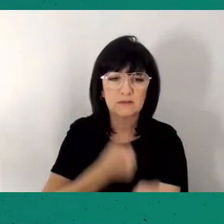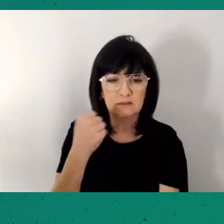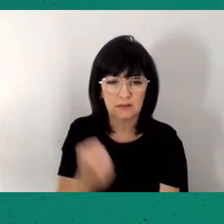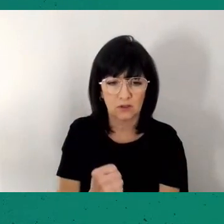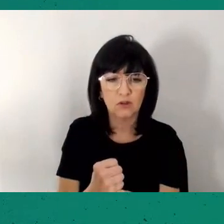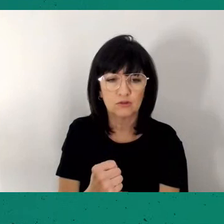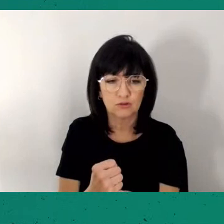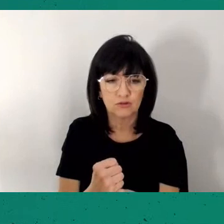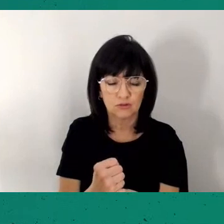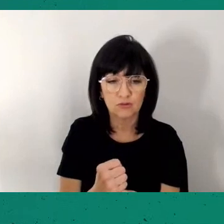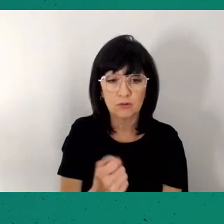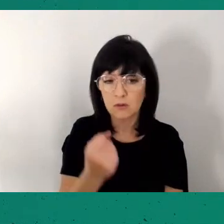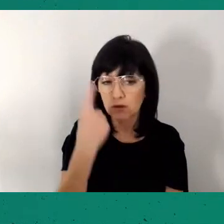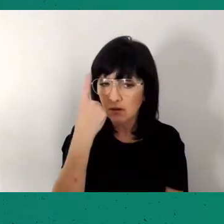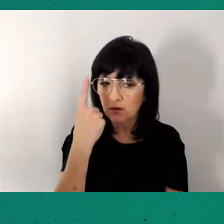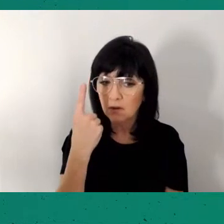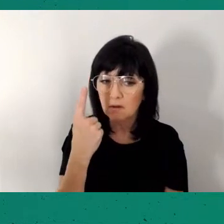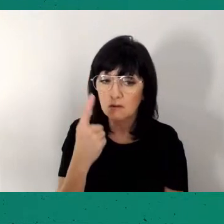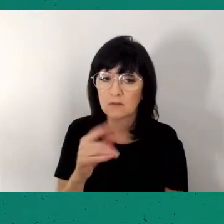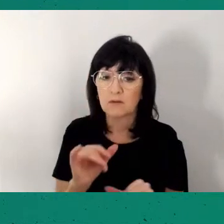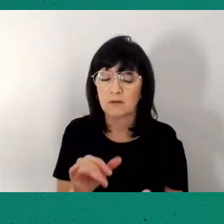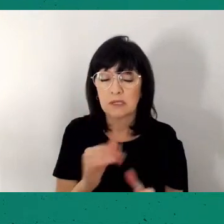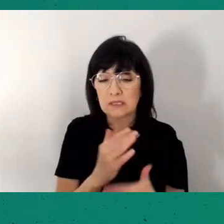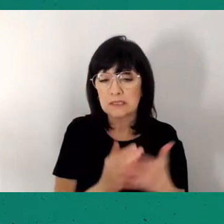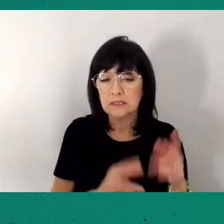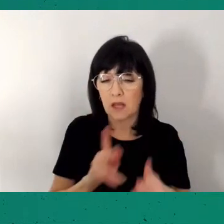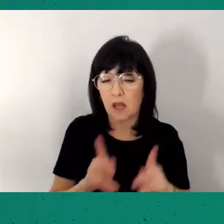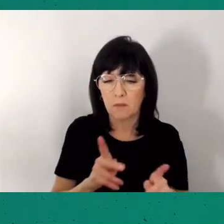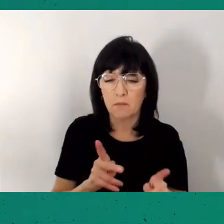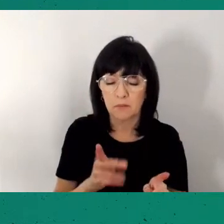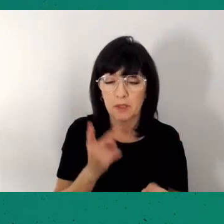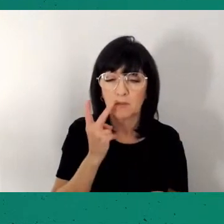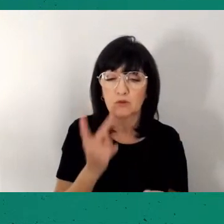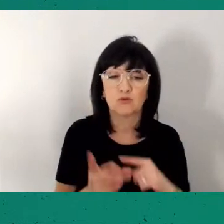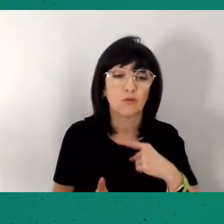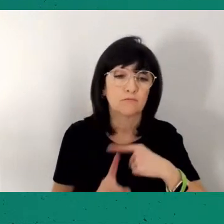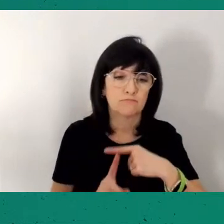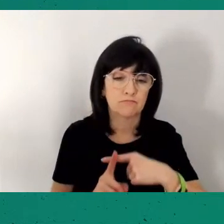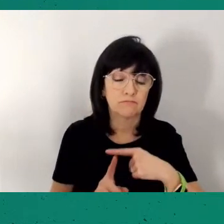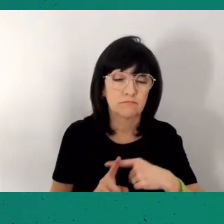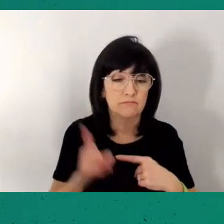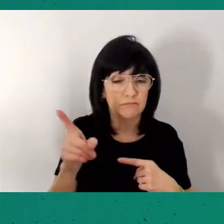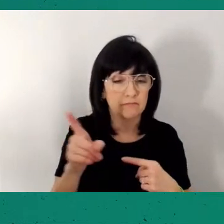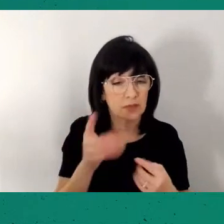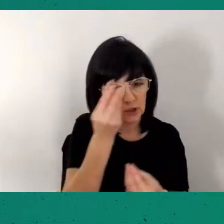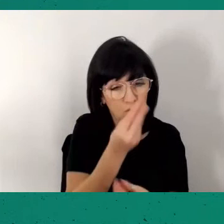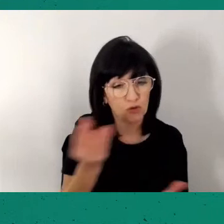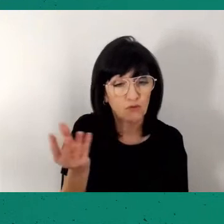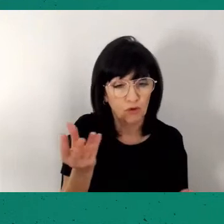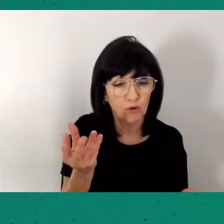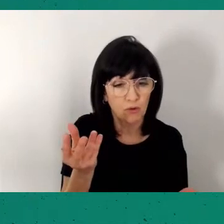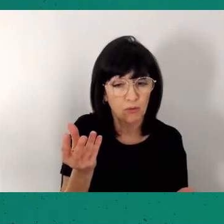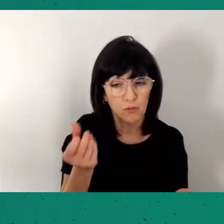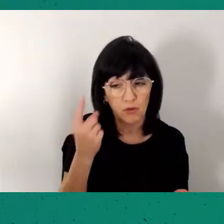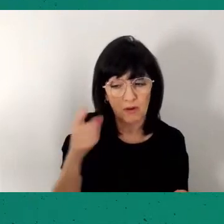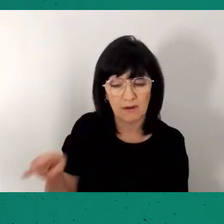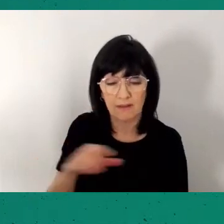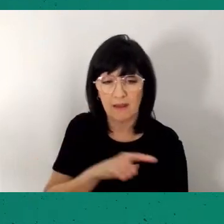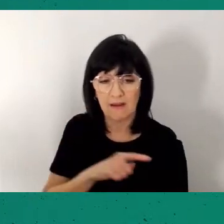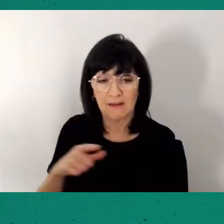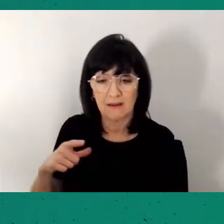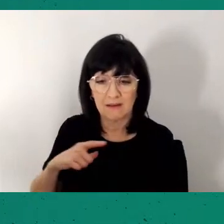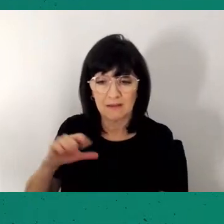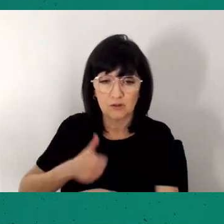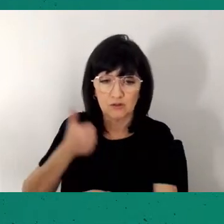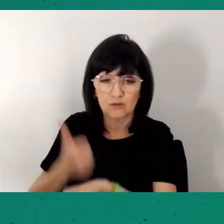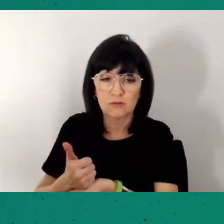silver lining in the Jim Crow enactments. He reported in 1902, quote, "Legislative enactments under the cover